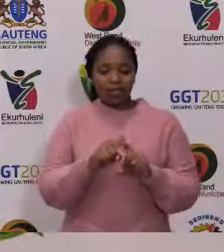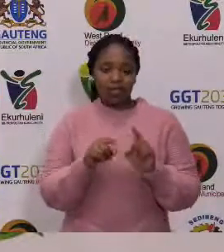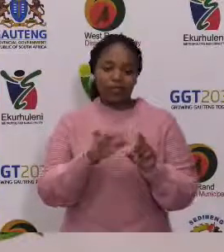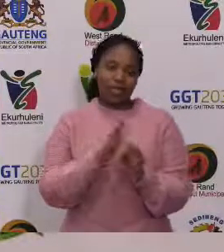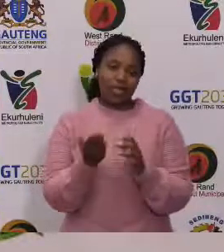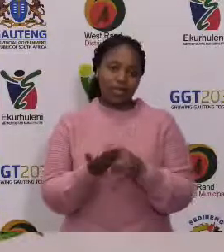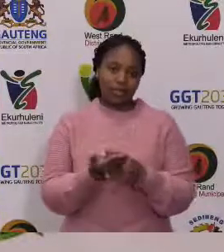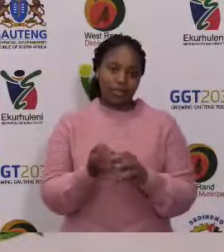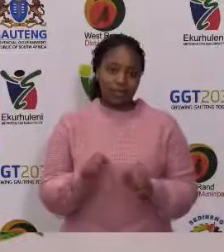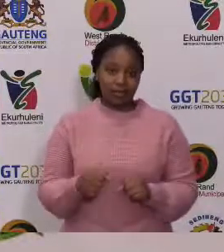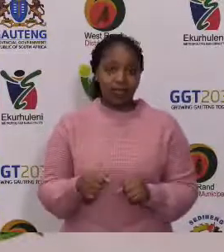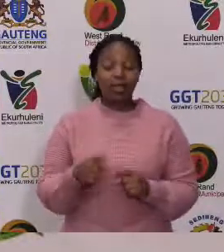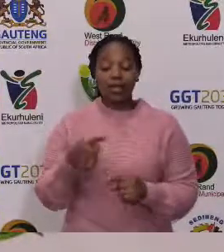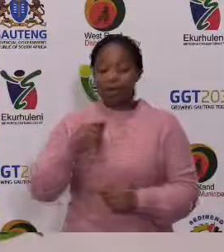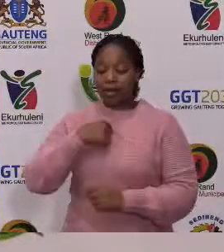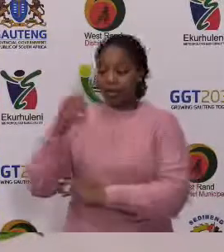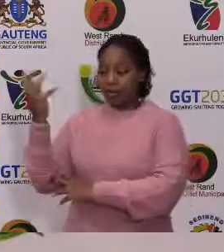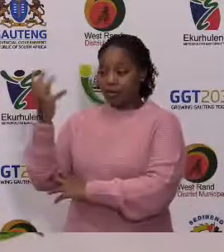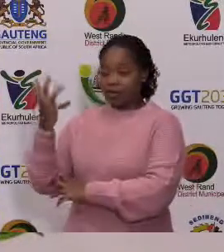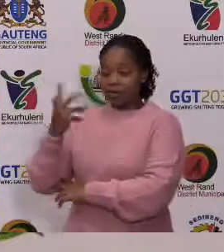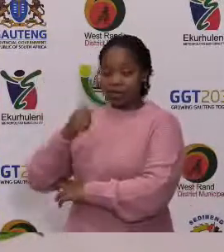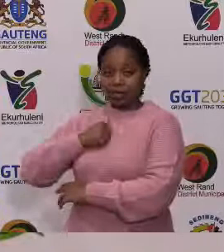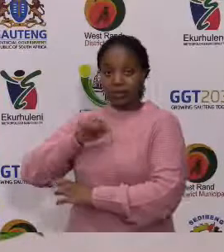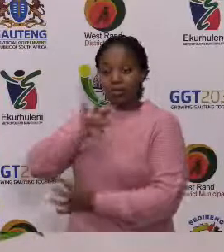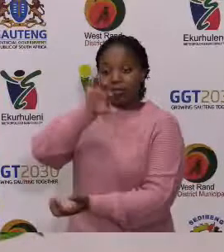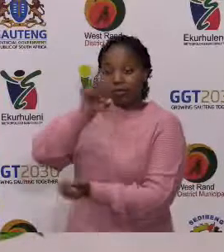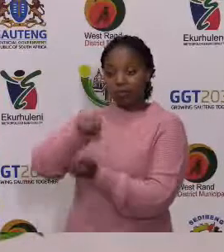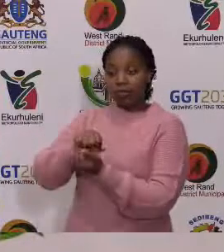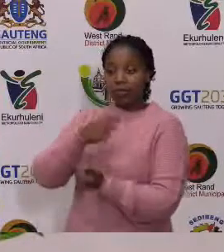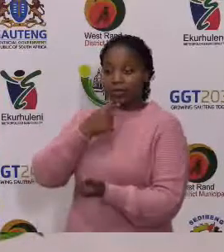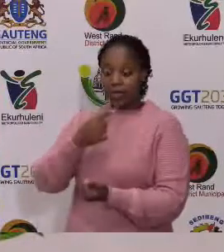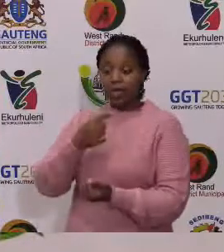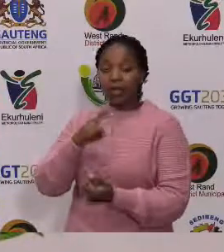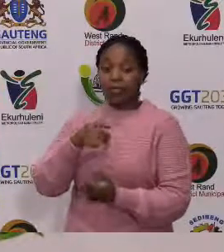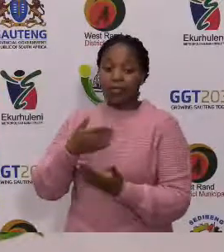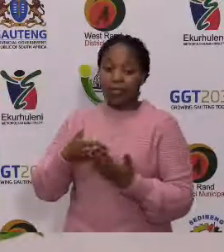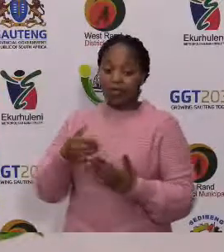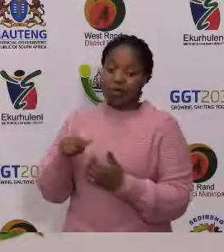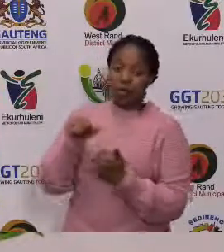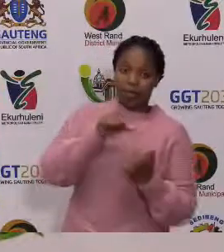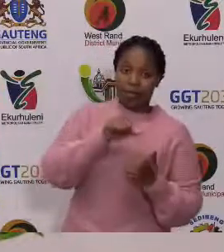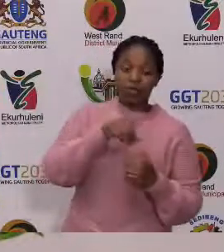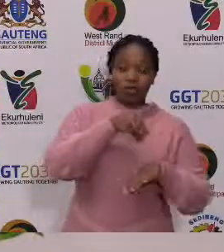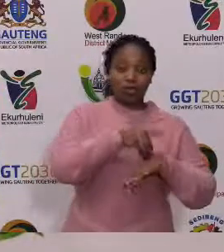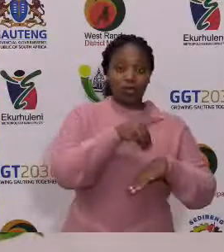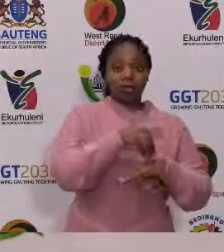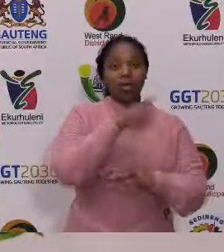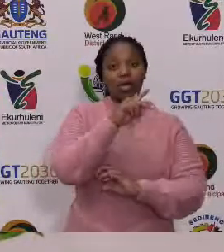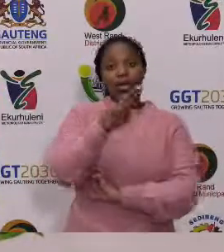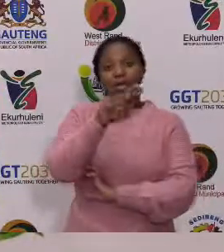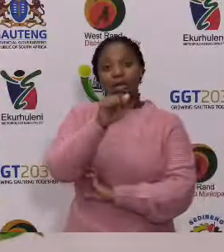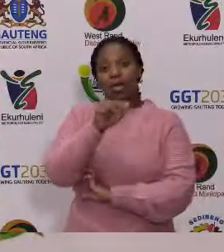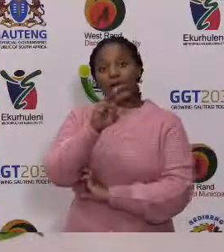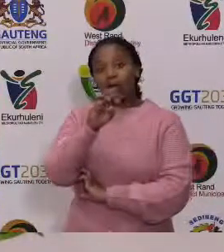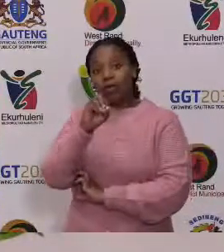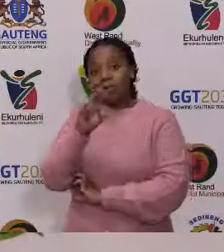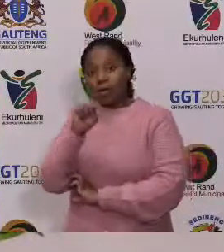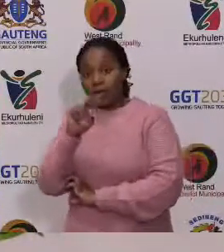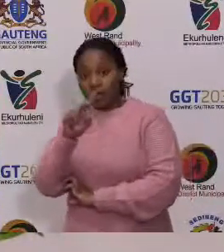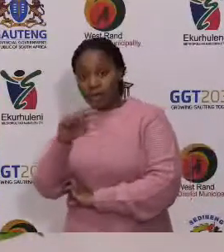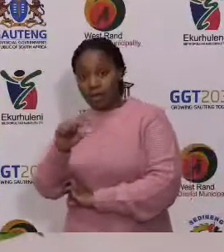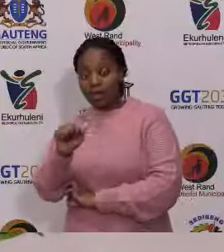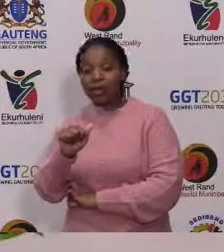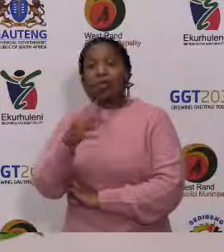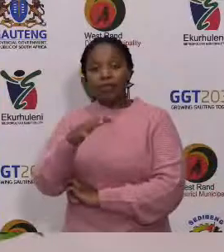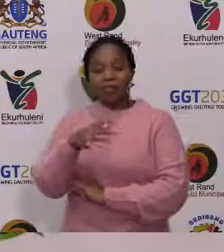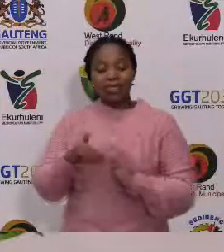And I will close my presentation before giving the floor back to Dr. Kawonga. We have also developed and released a few weeks back